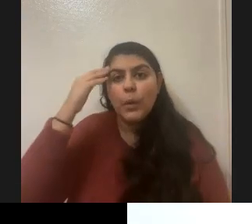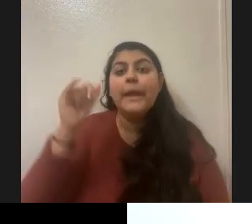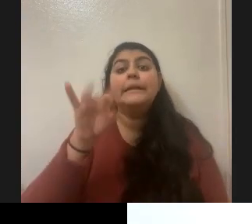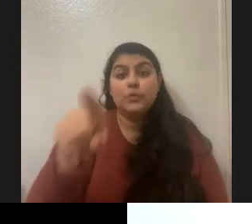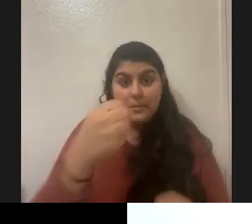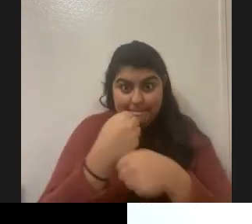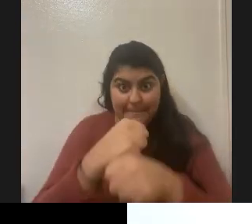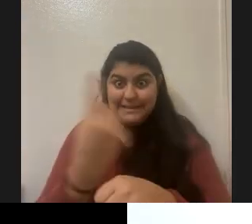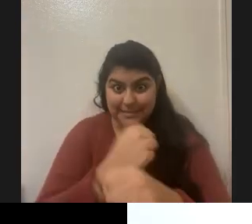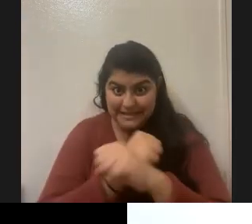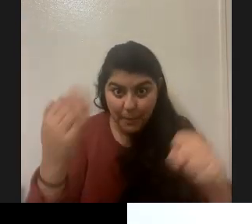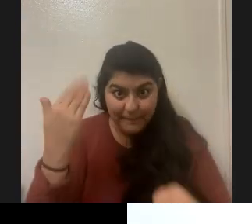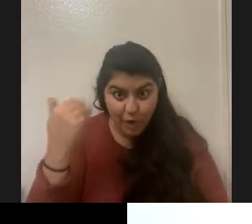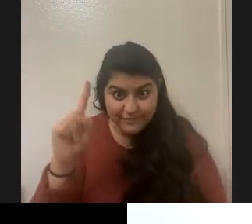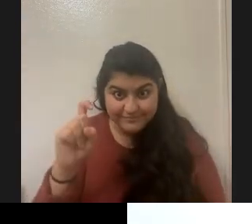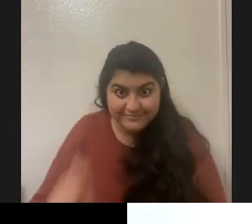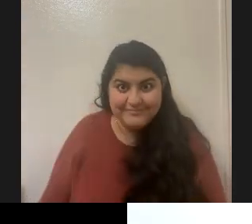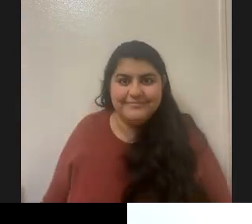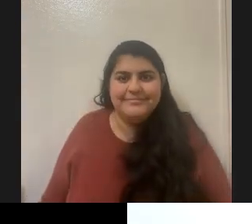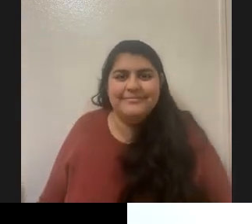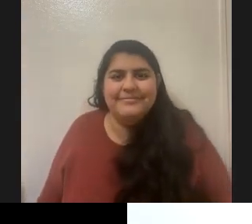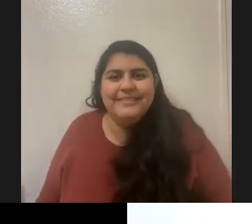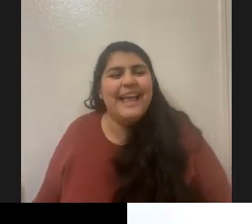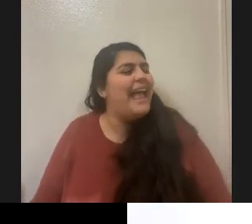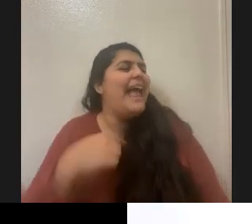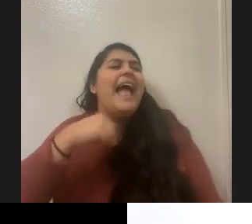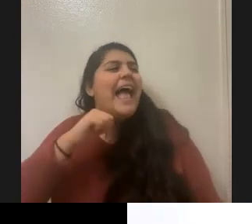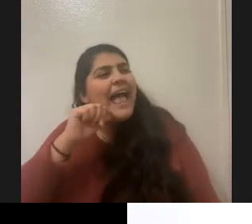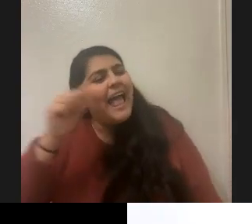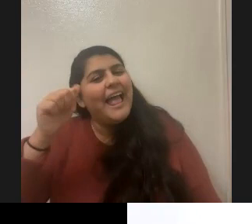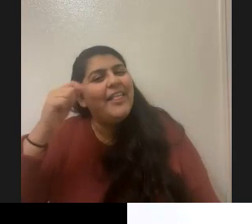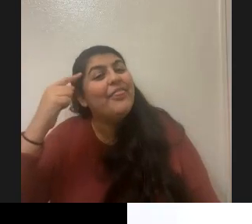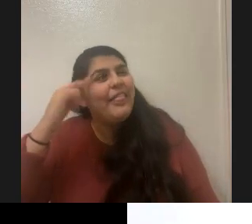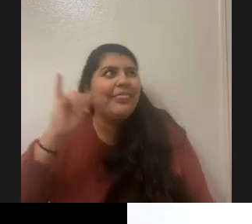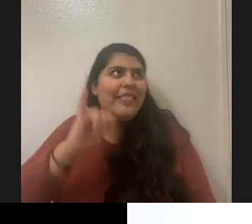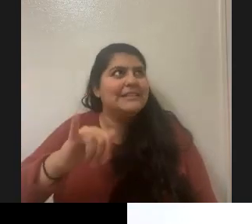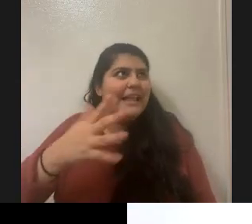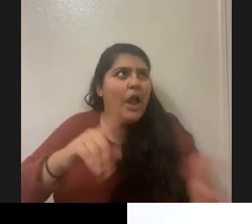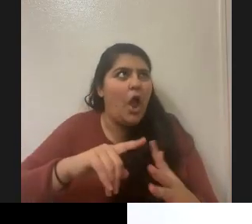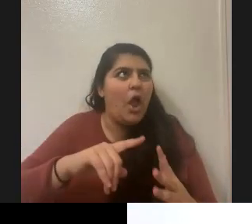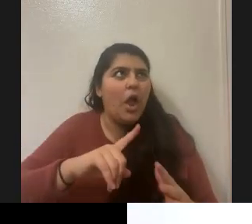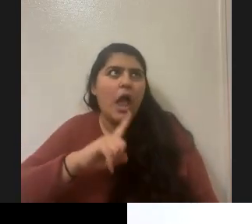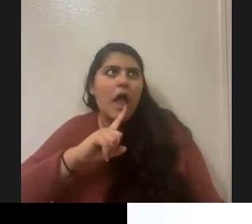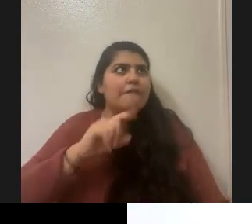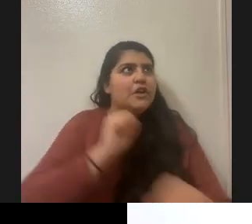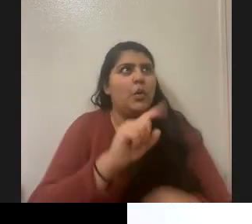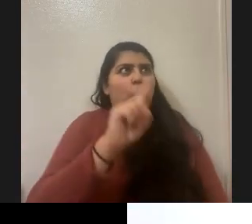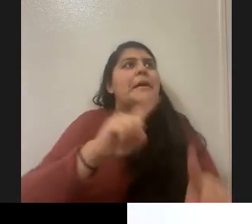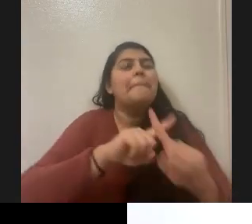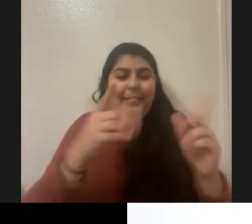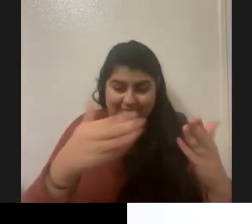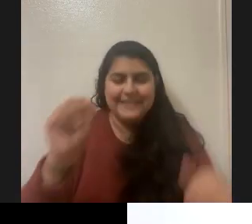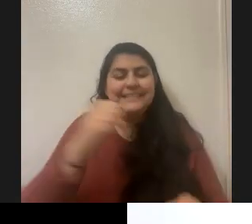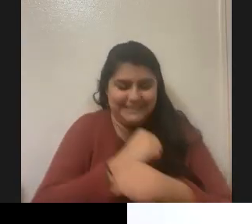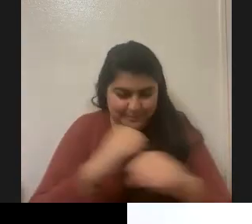something explode? I don't think that's an official question, I think, but things do explode and they